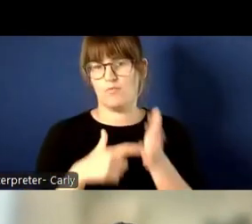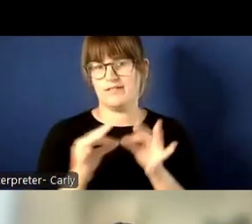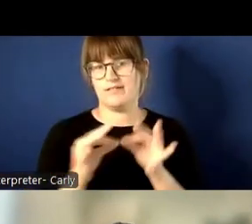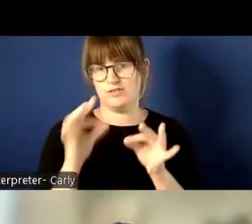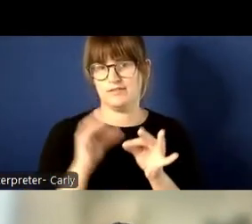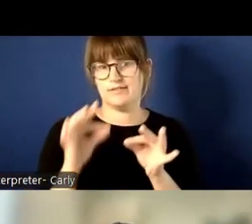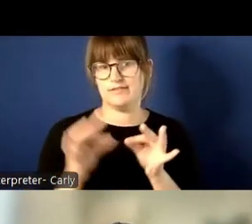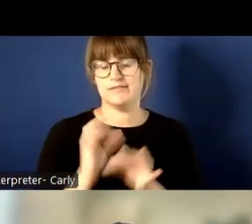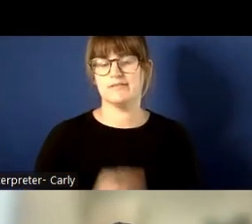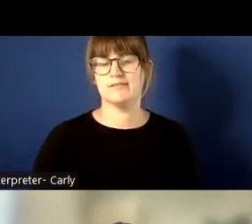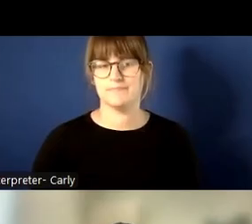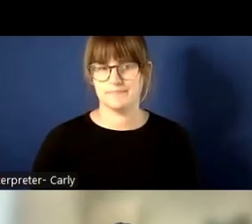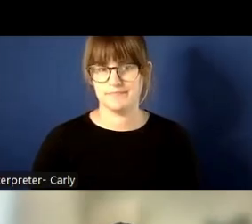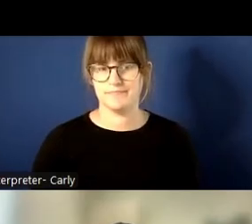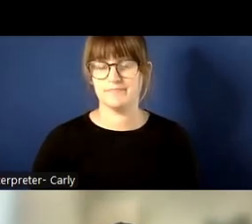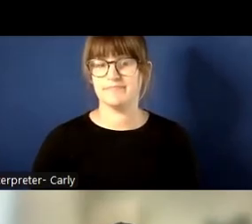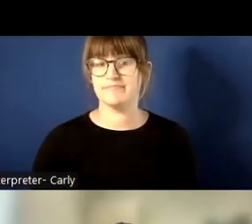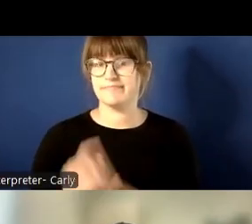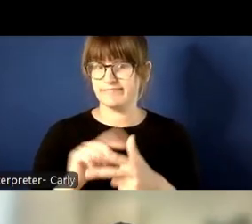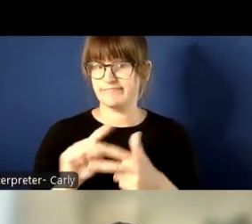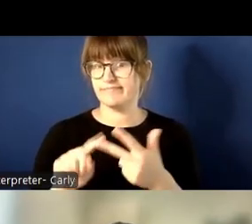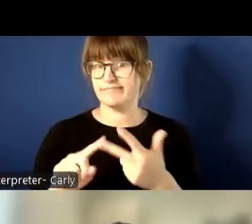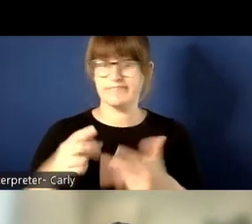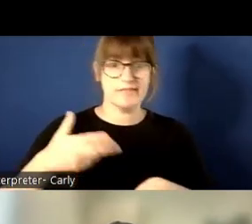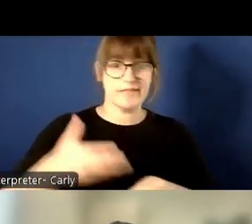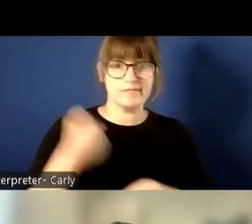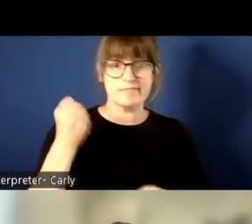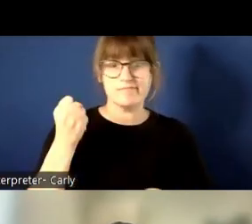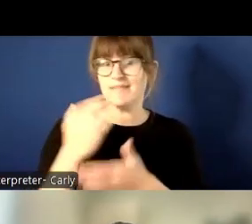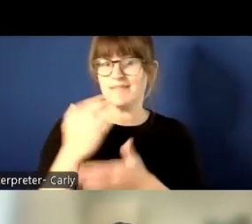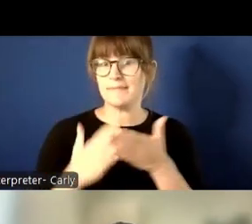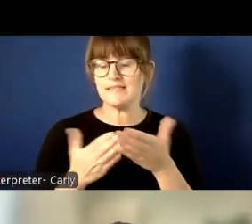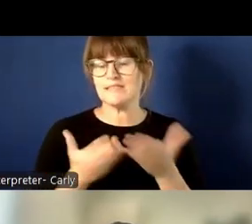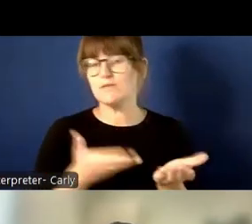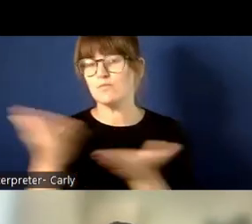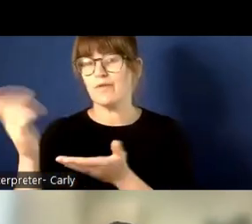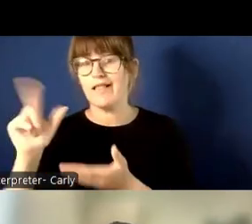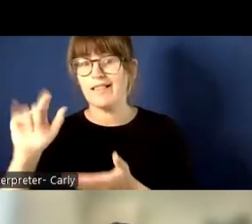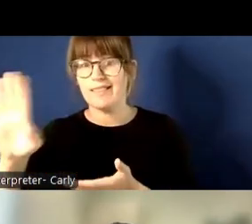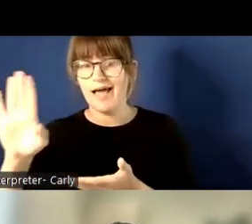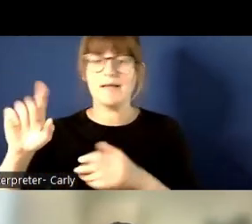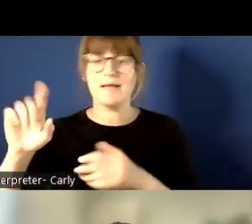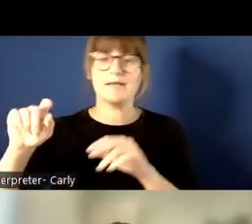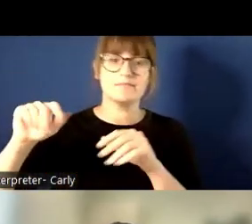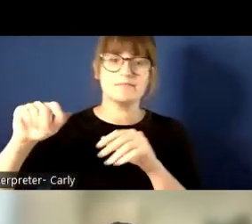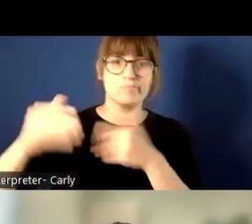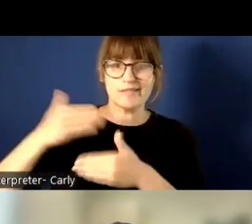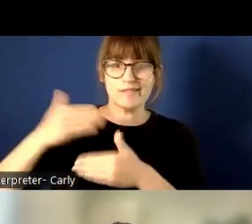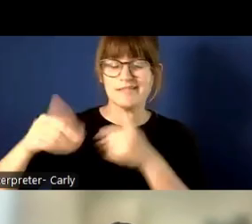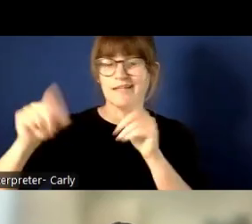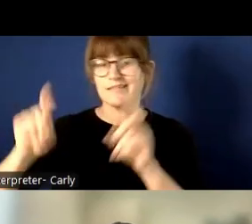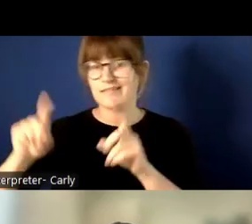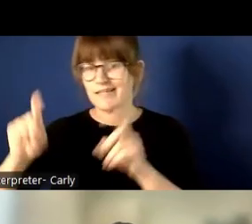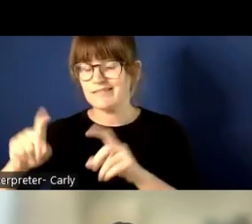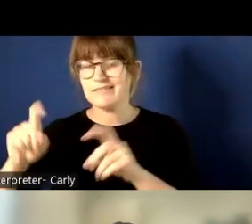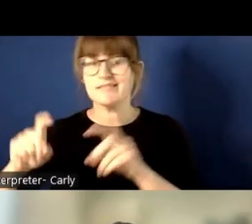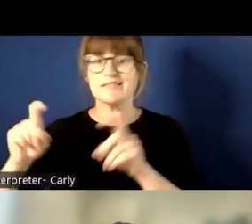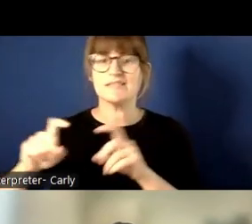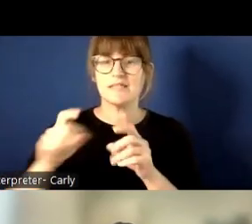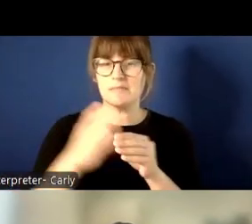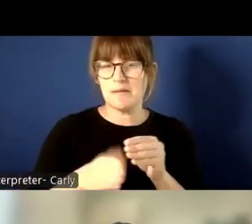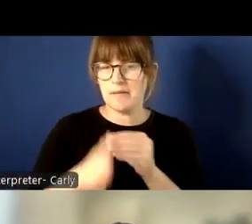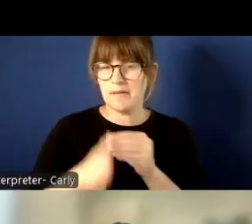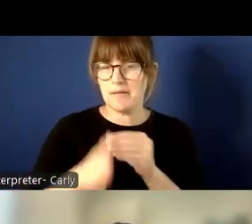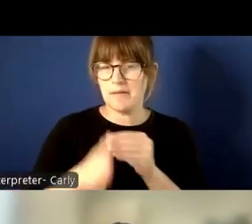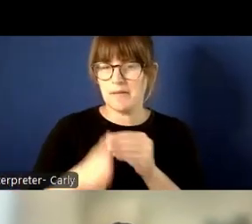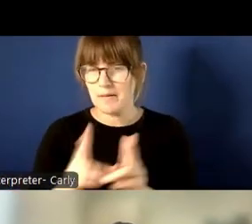after you take that piece of skin, it's basically sent up to the lab. It's processed, cut into tissue sections. If you remember that slide that